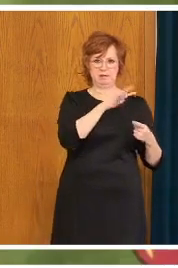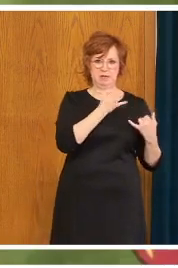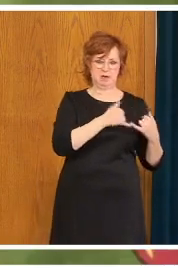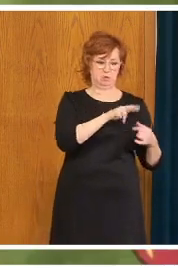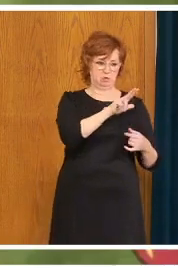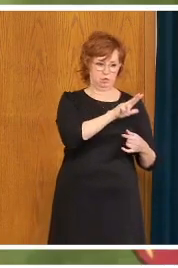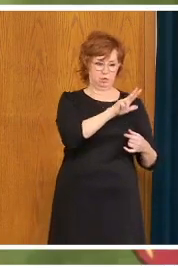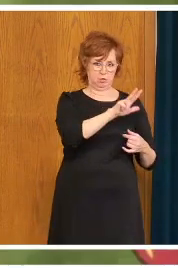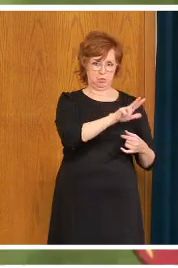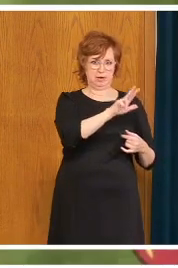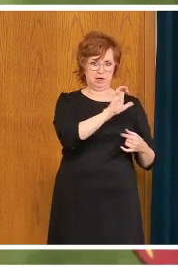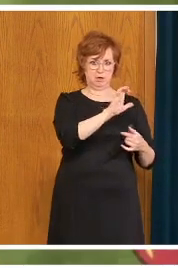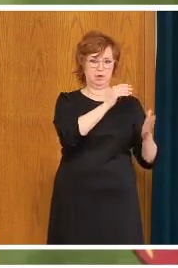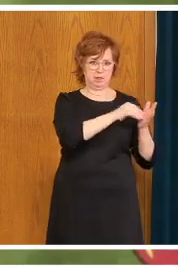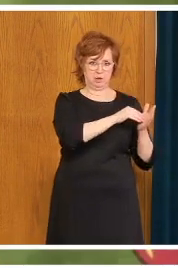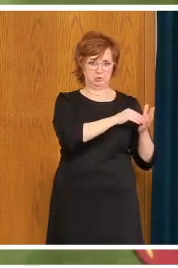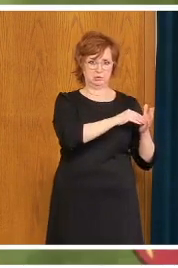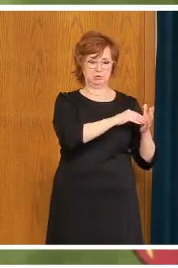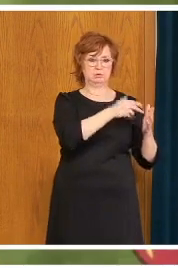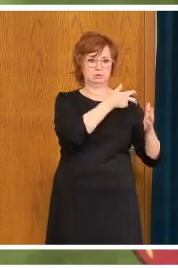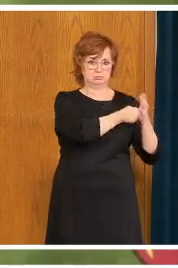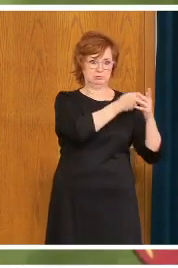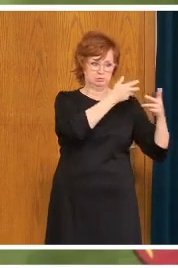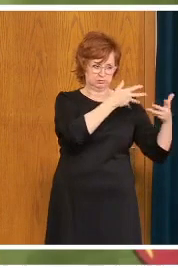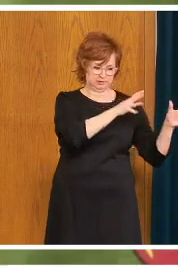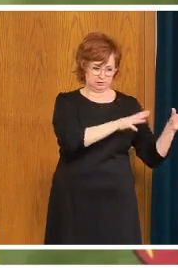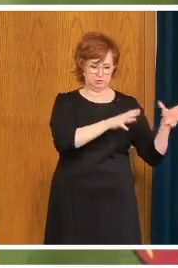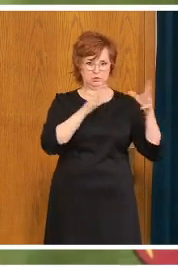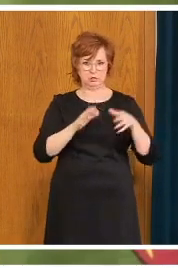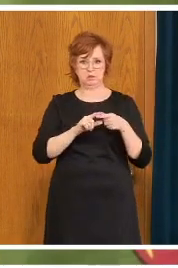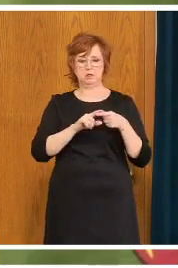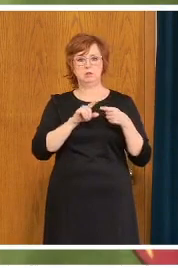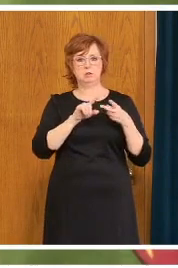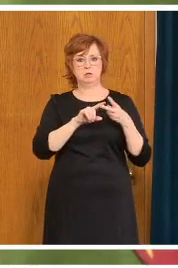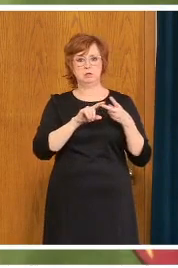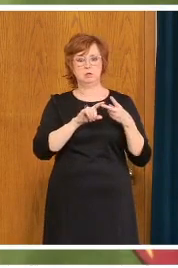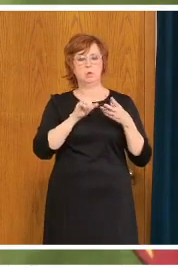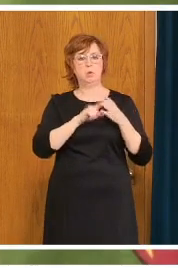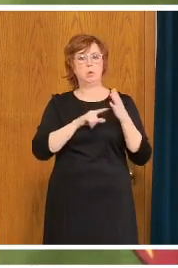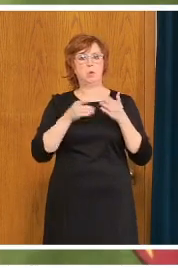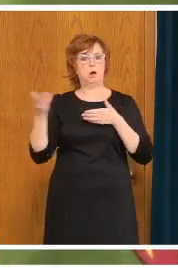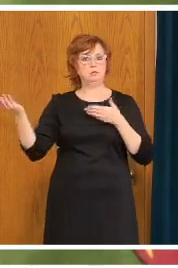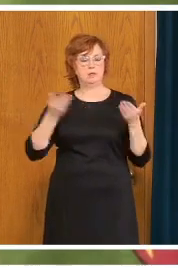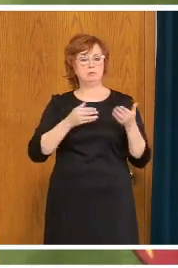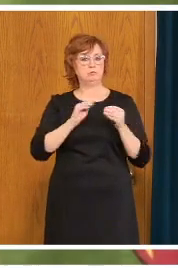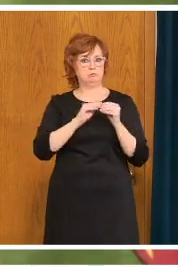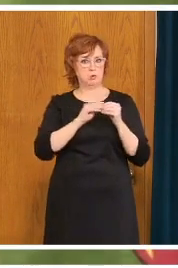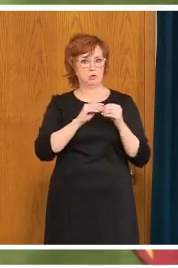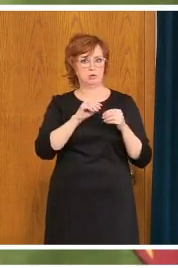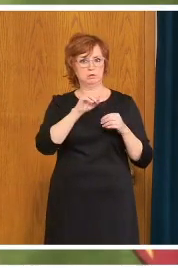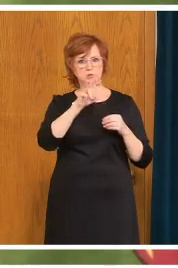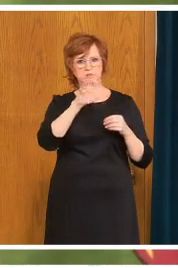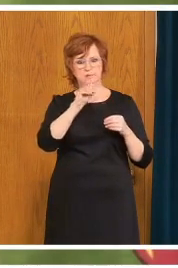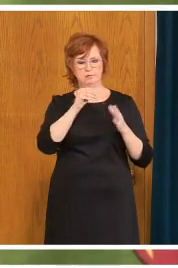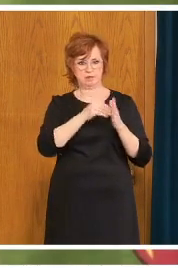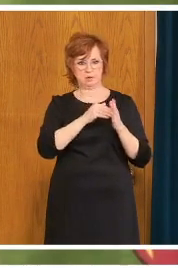amount, vaccinated now, and add those vaccines that are expected until the end of May, that's only